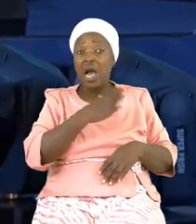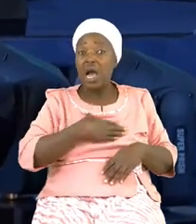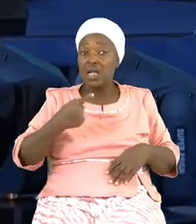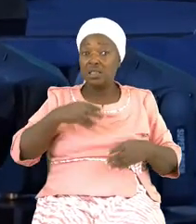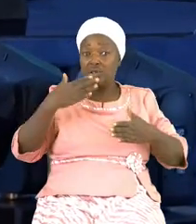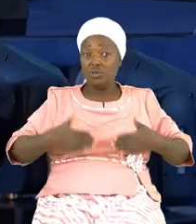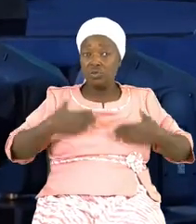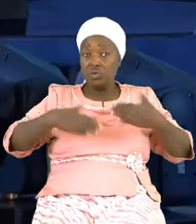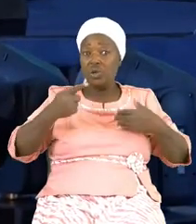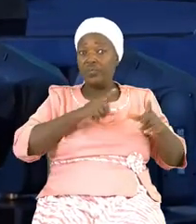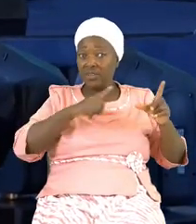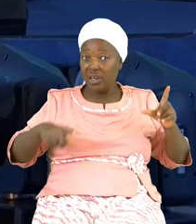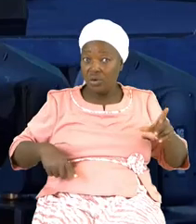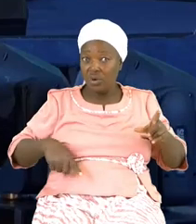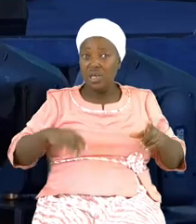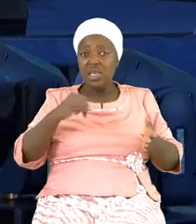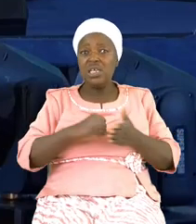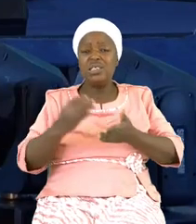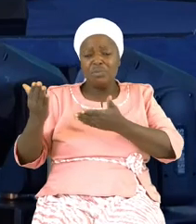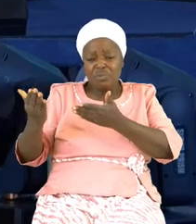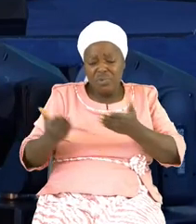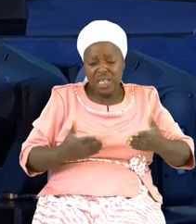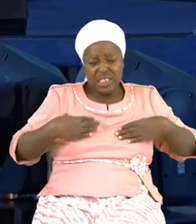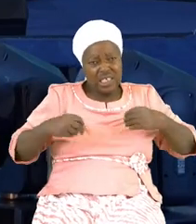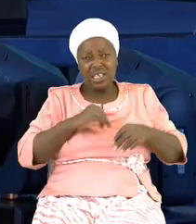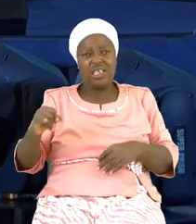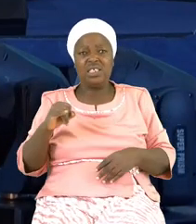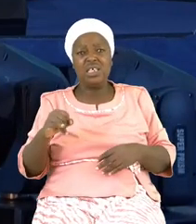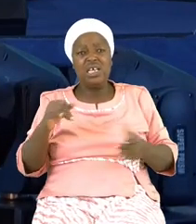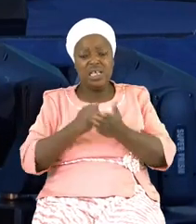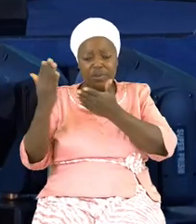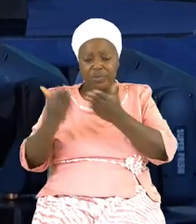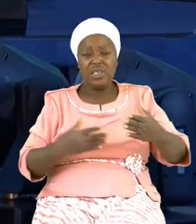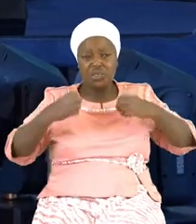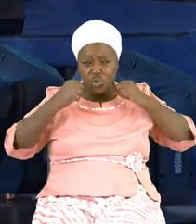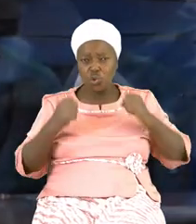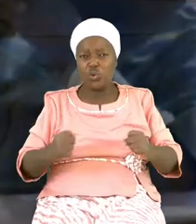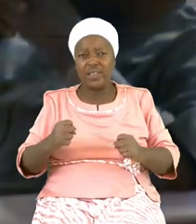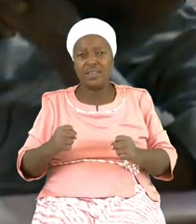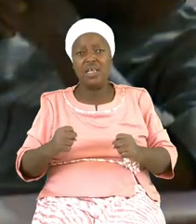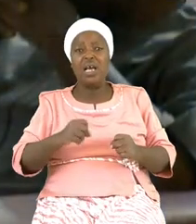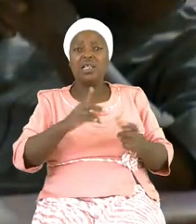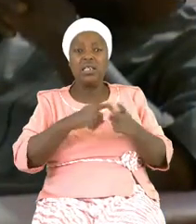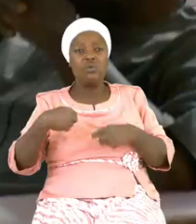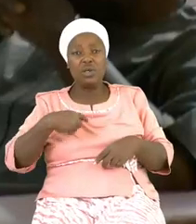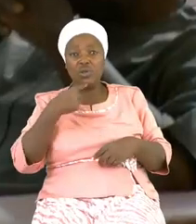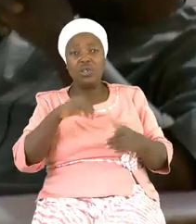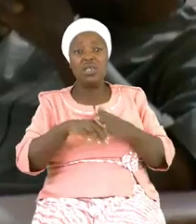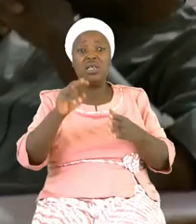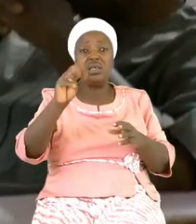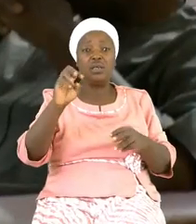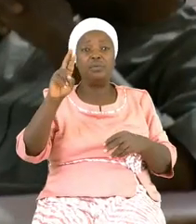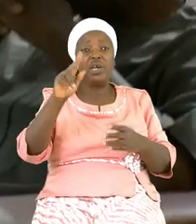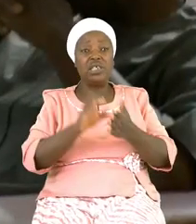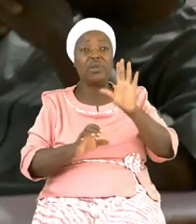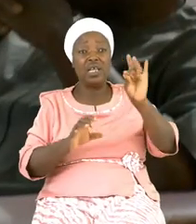Lord, it brings healing. It brings strength. Actually, we're told in Nehemiah chapter 8, verse 10, the joy